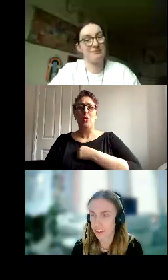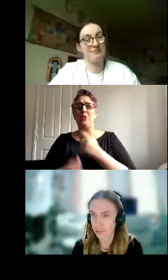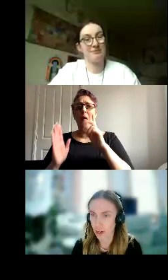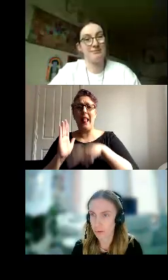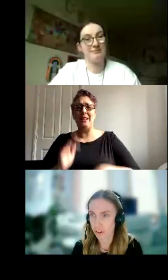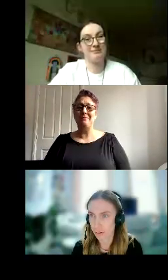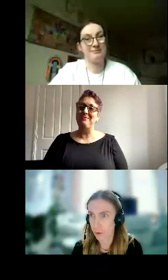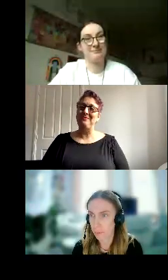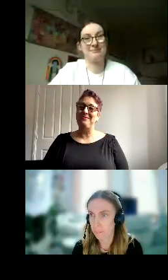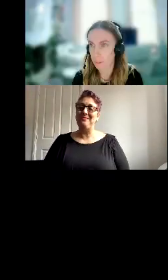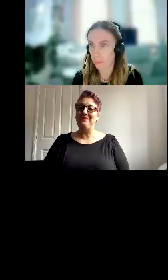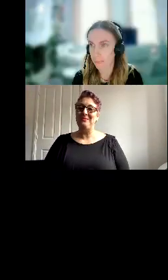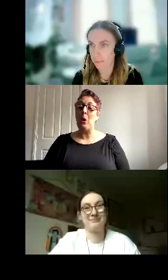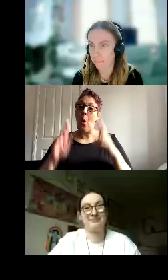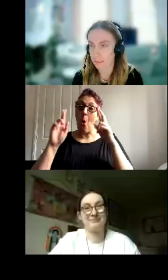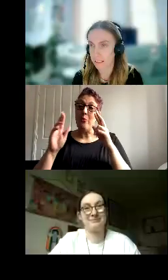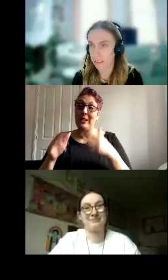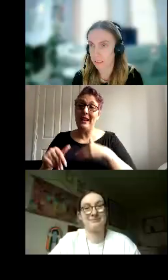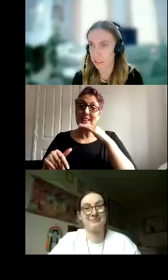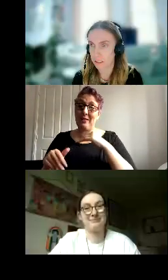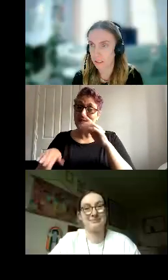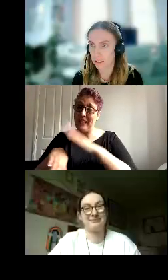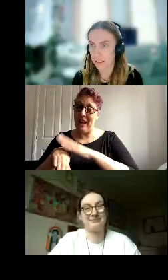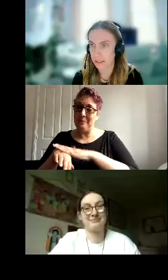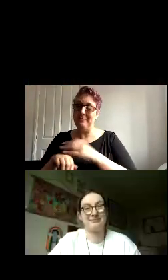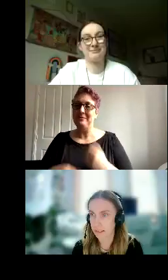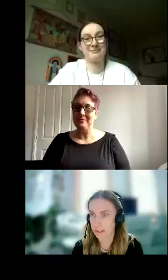Hopefully that's enough time for everyone.